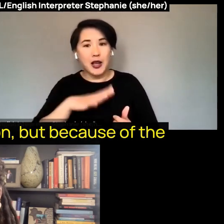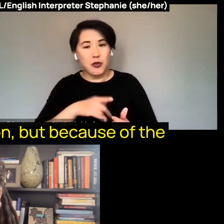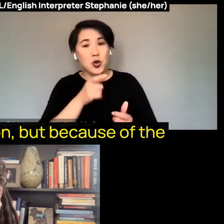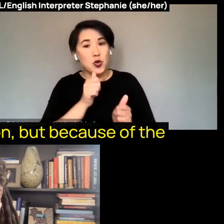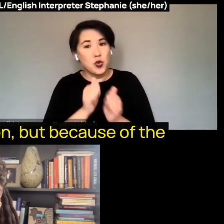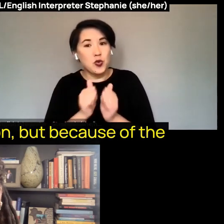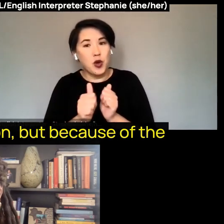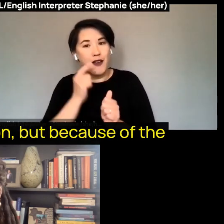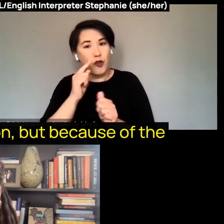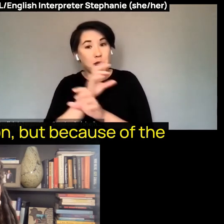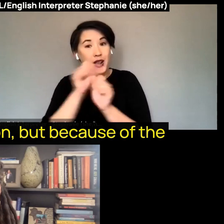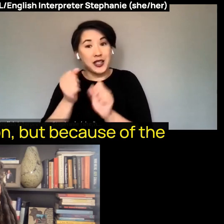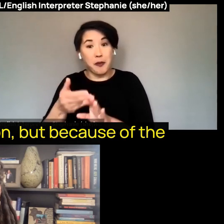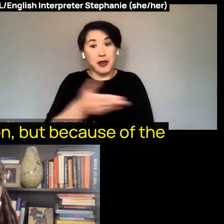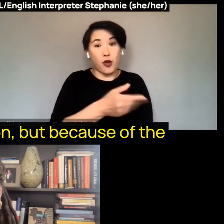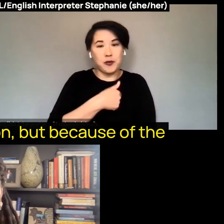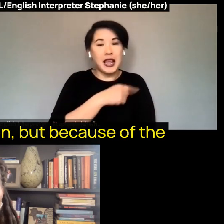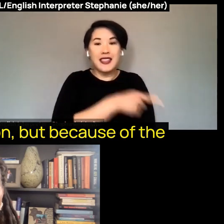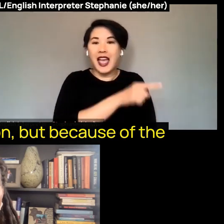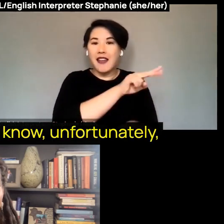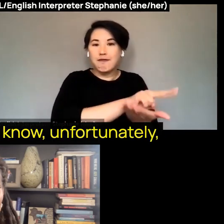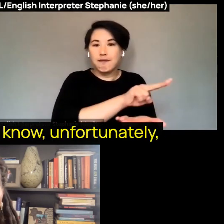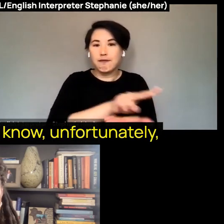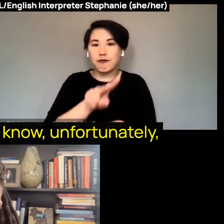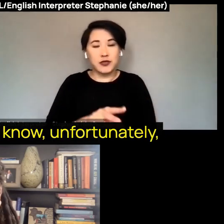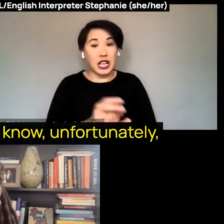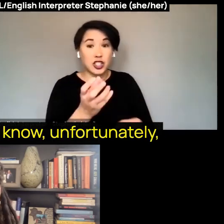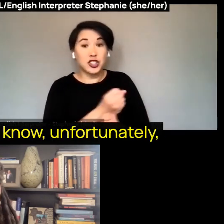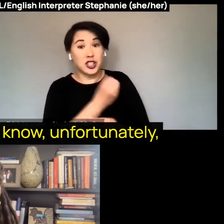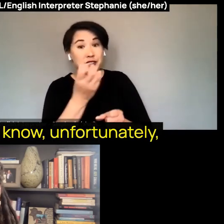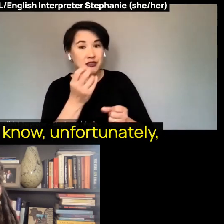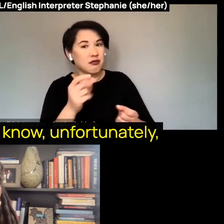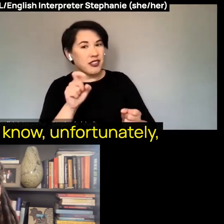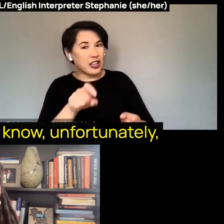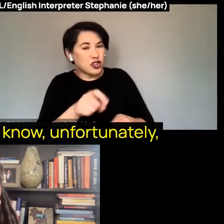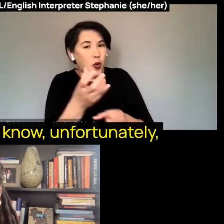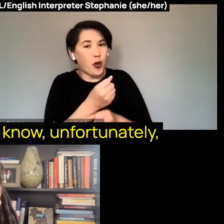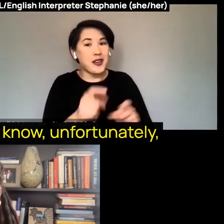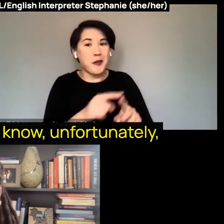won, but because of the campus and how,